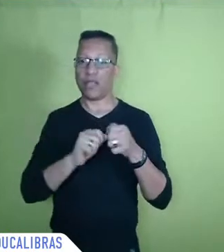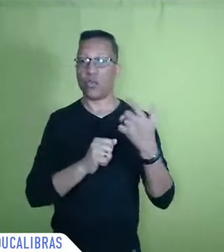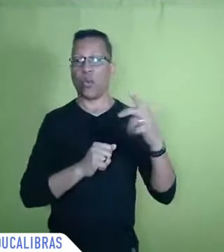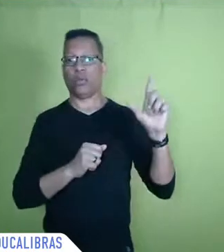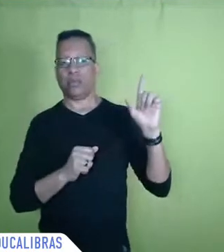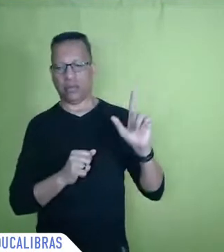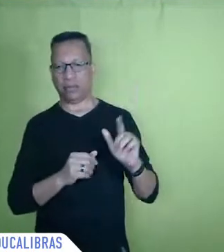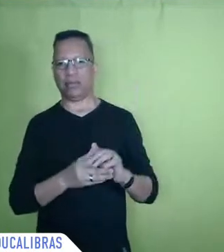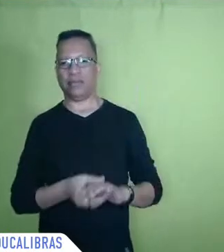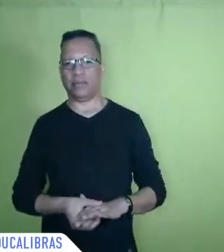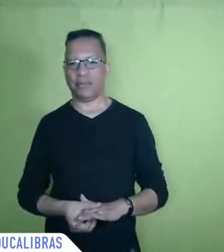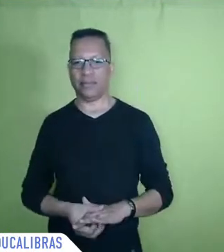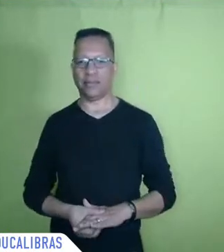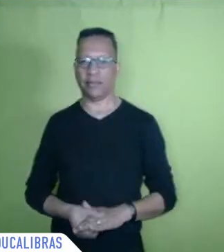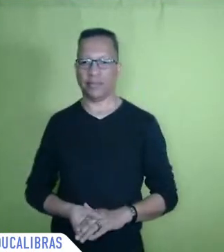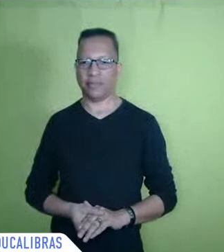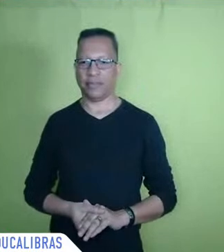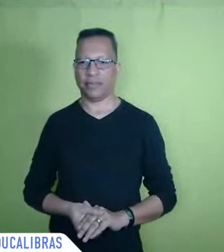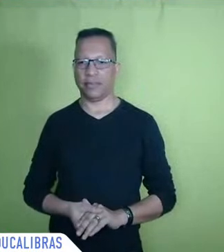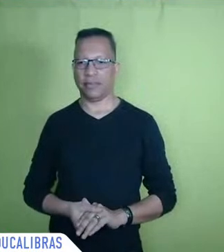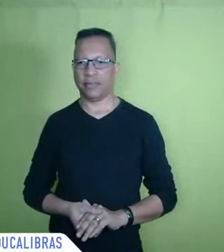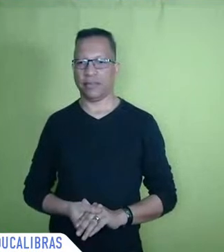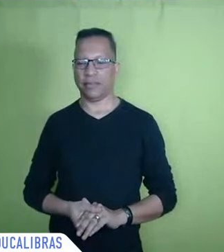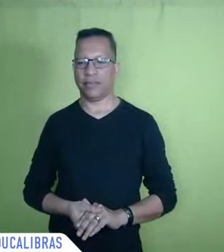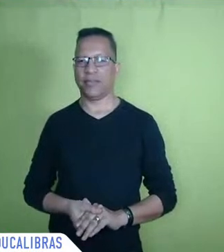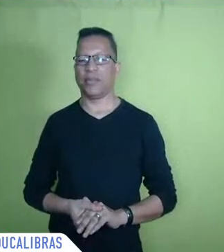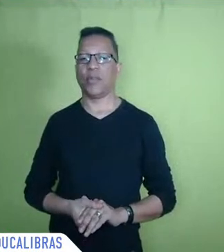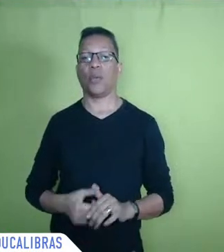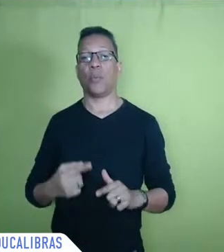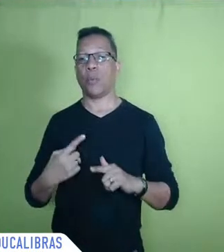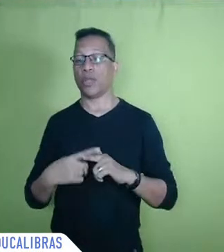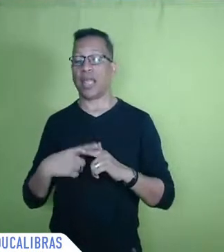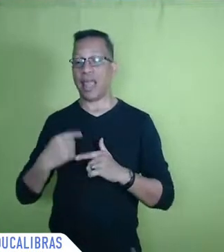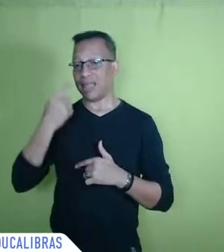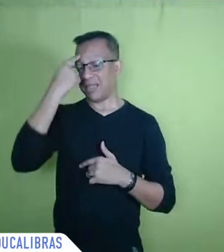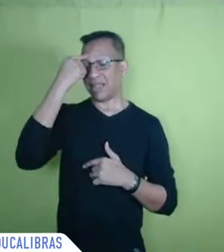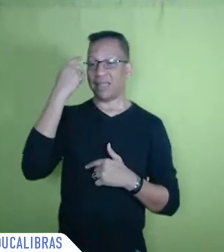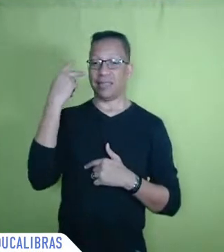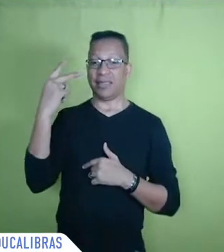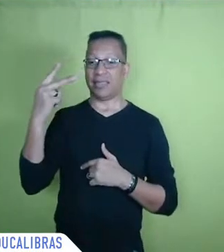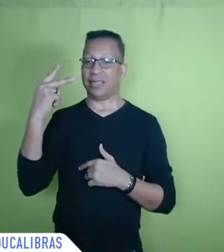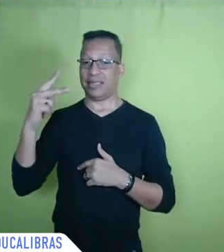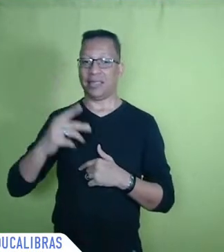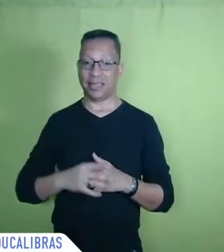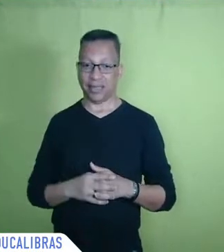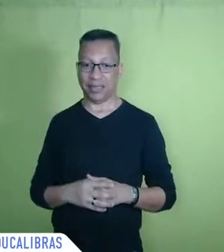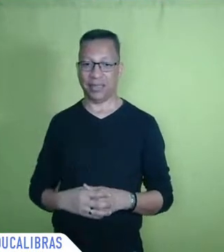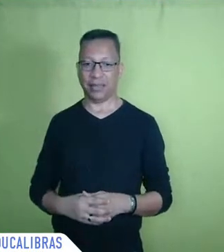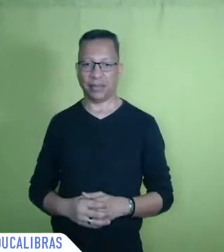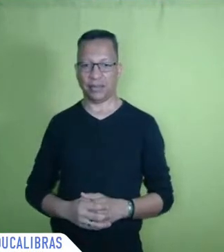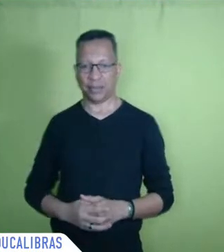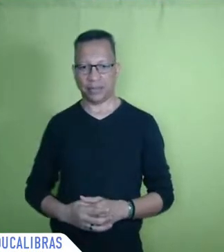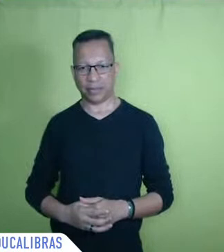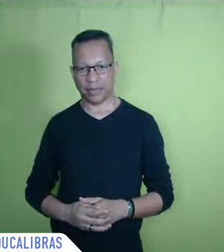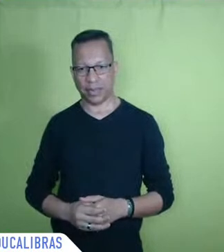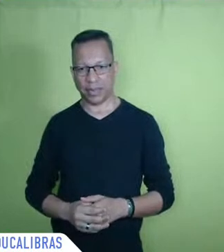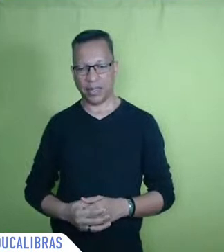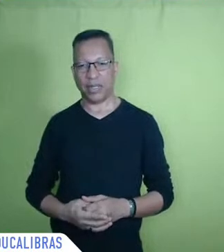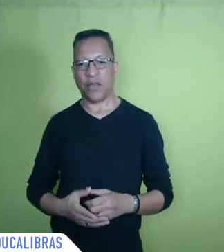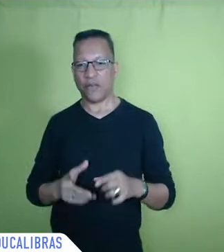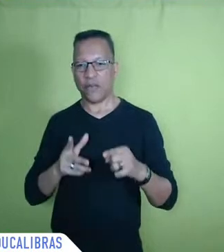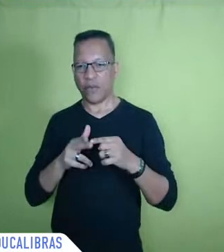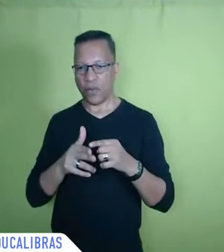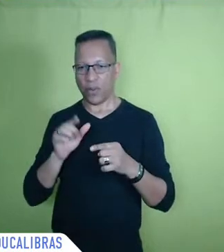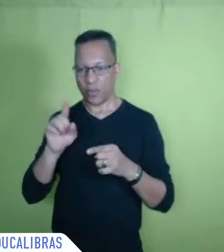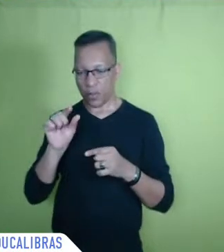exact opposite. We have a minister that seems works like a terrorist, a